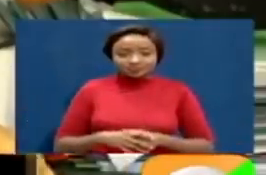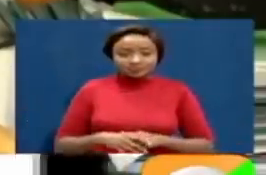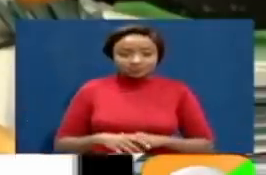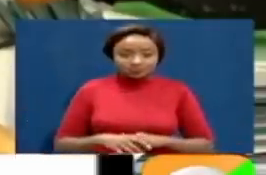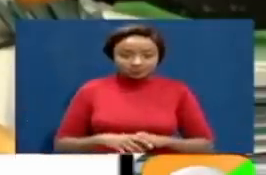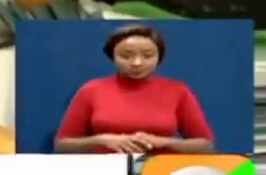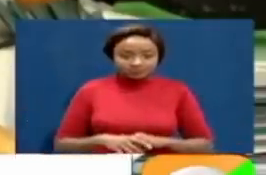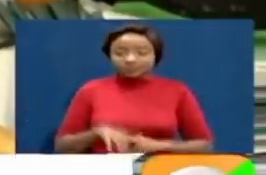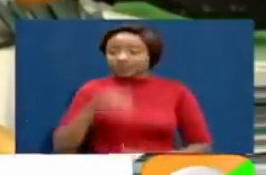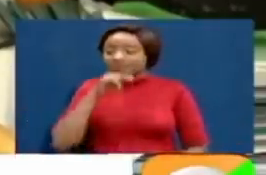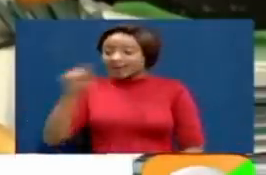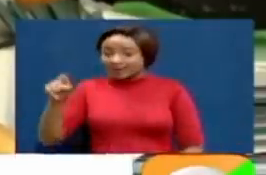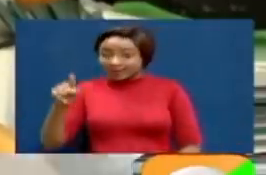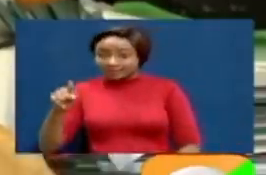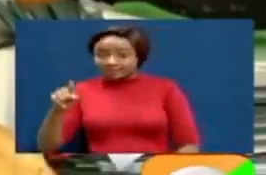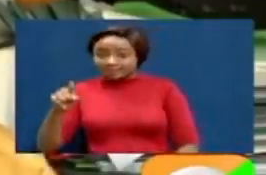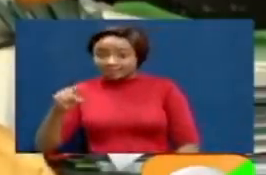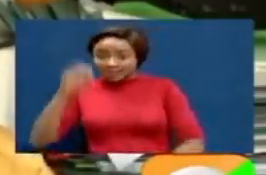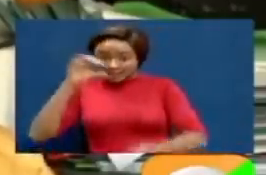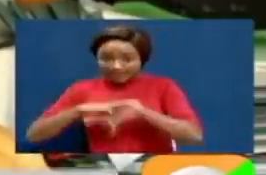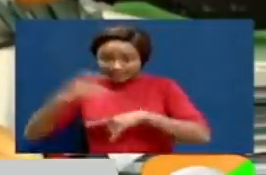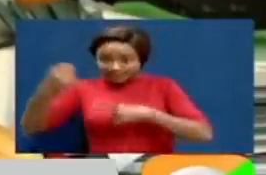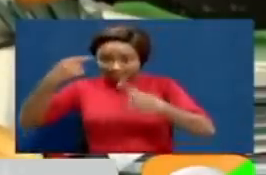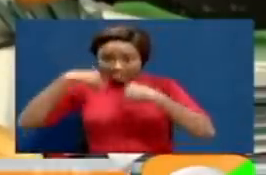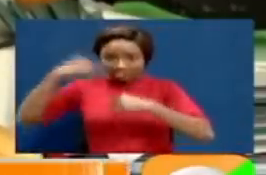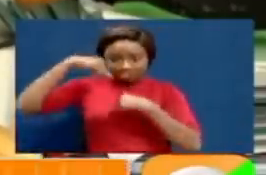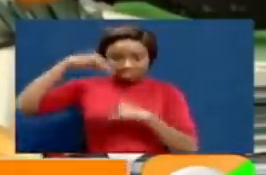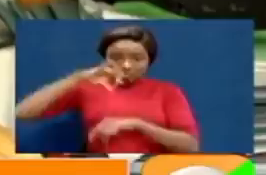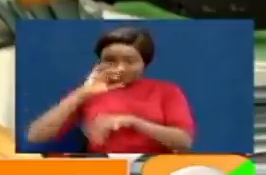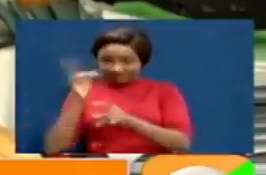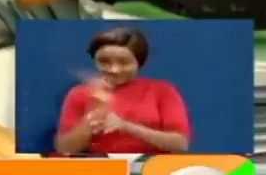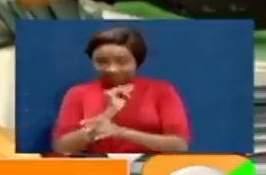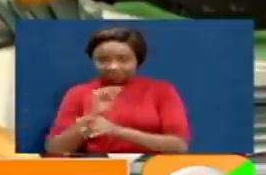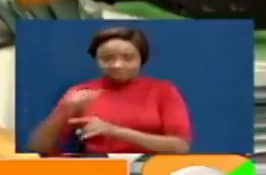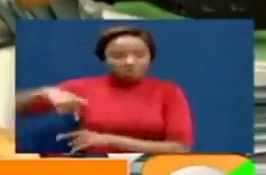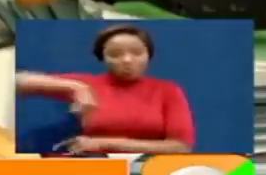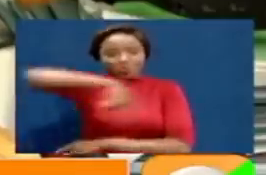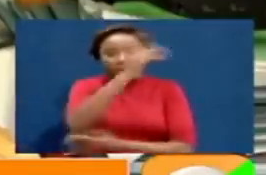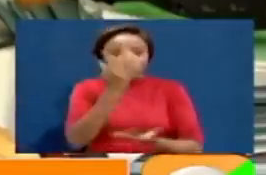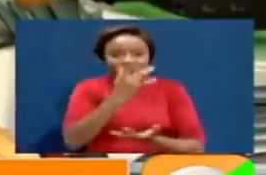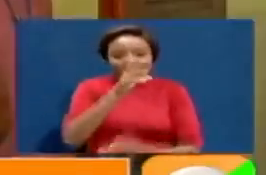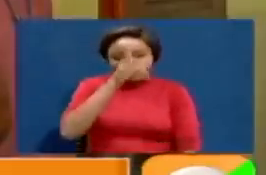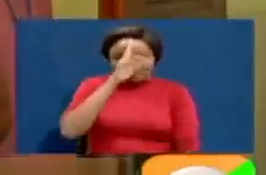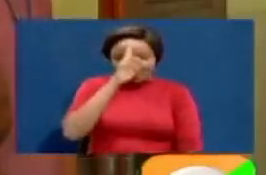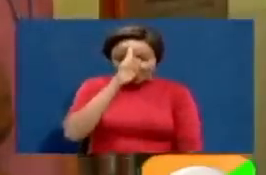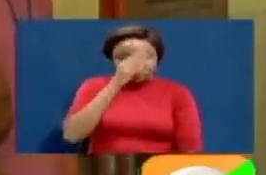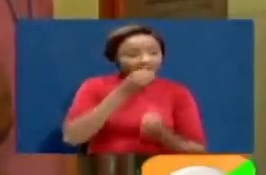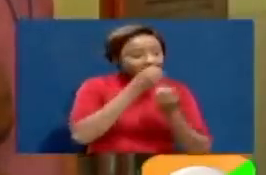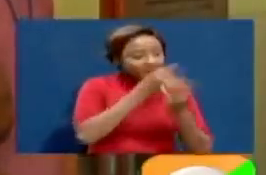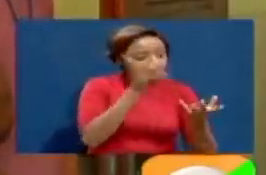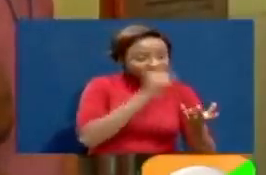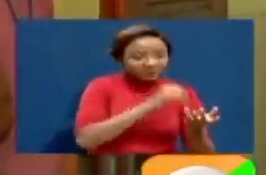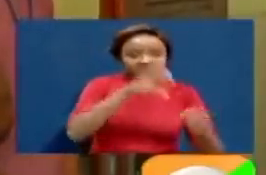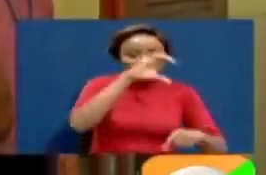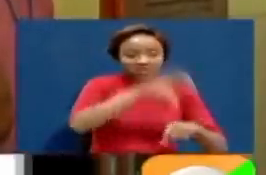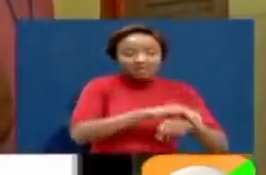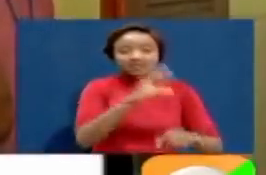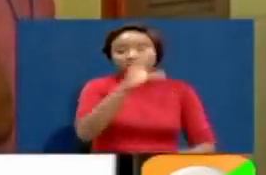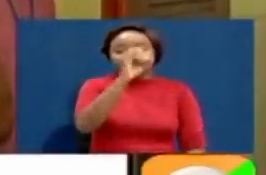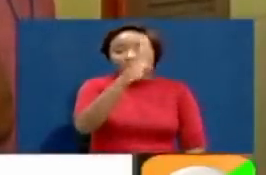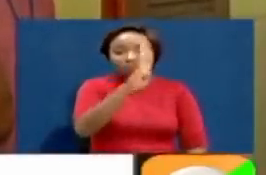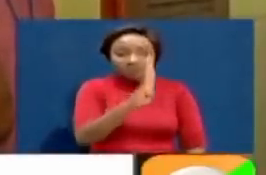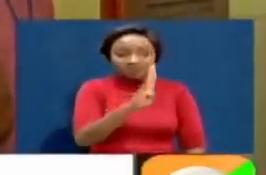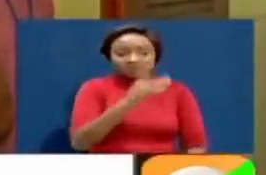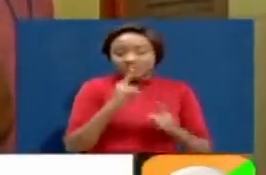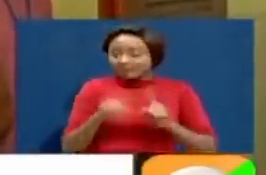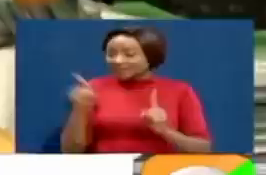Wendani police station, reported this matter. He was given an OB. He wanted to be